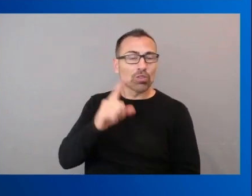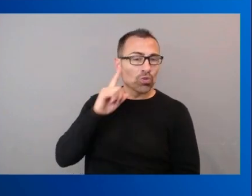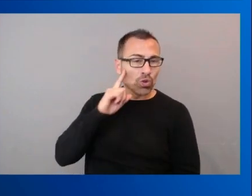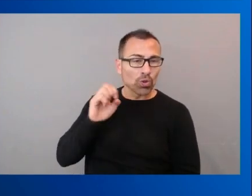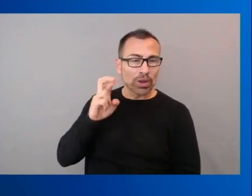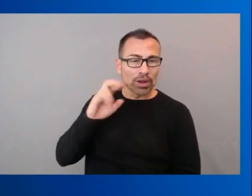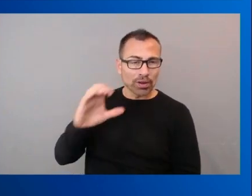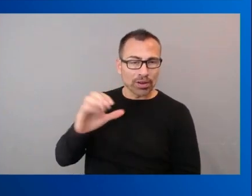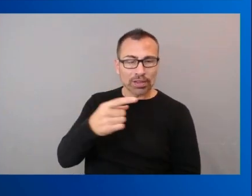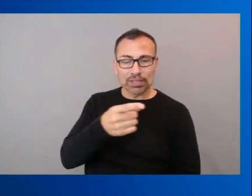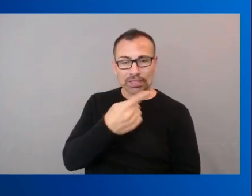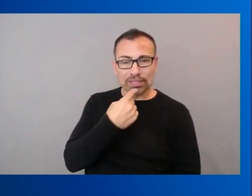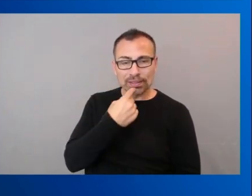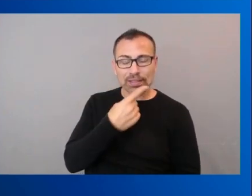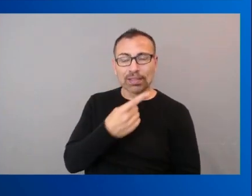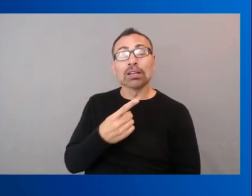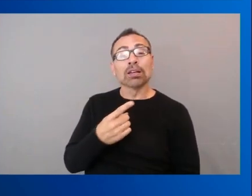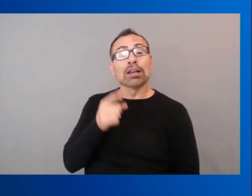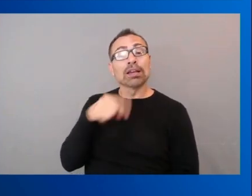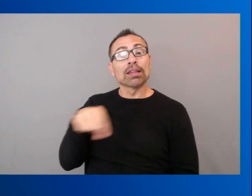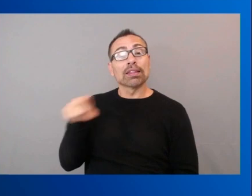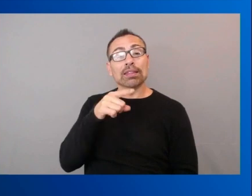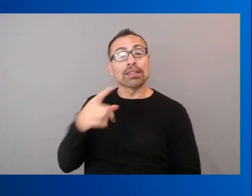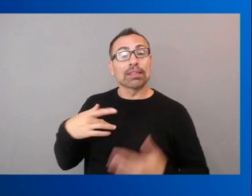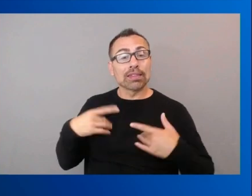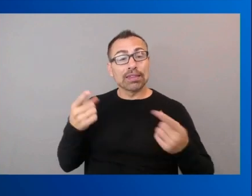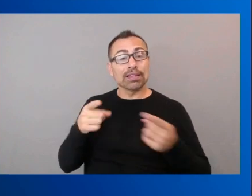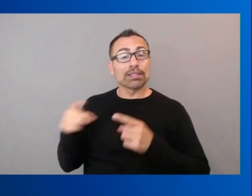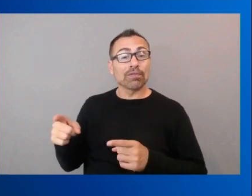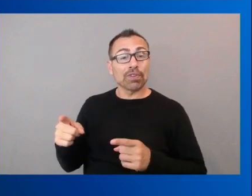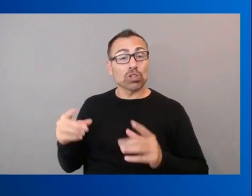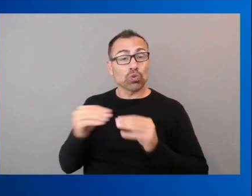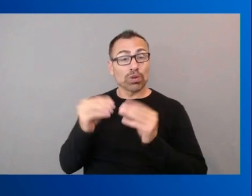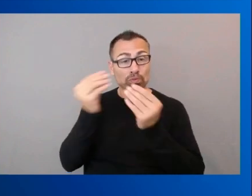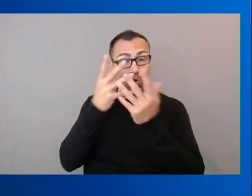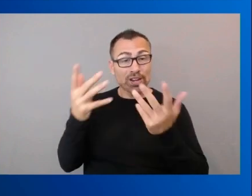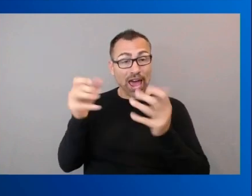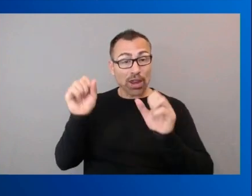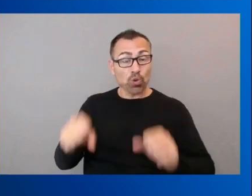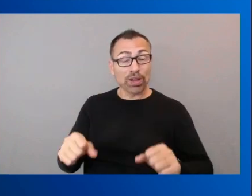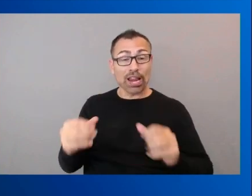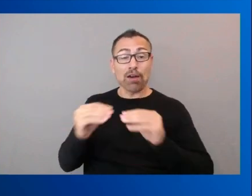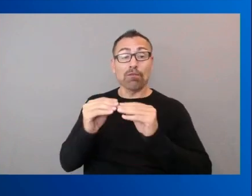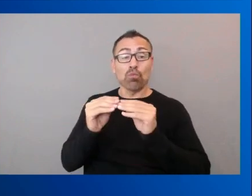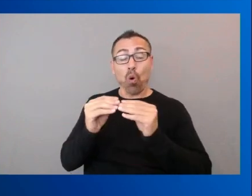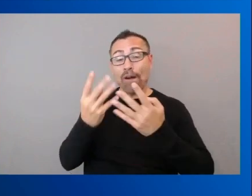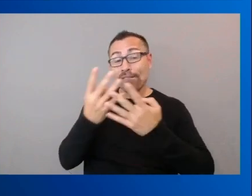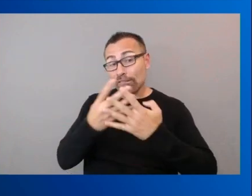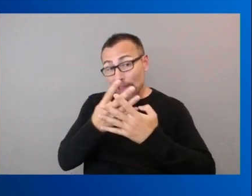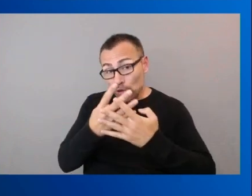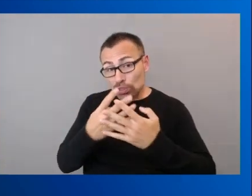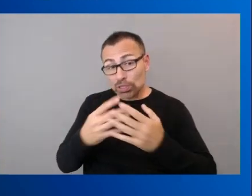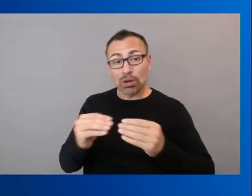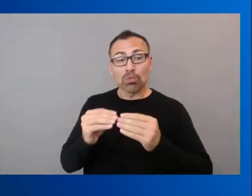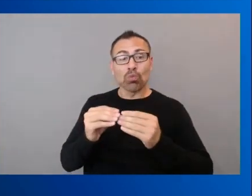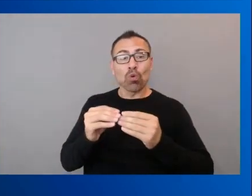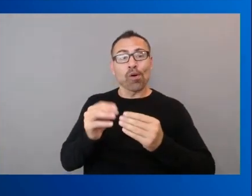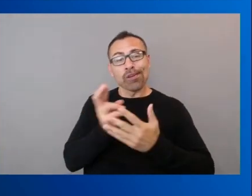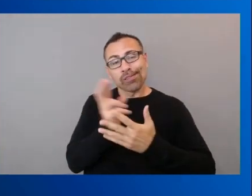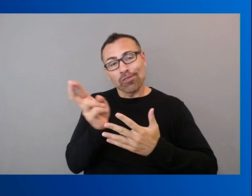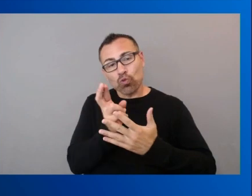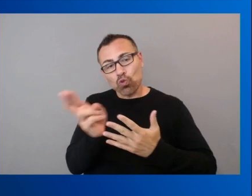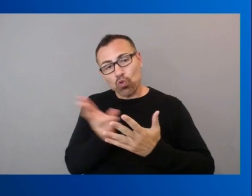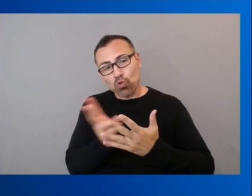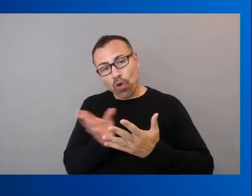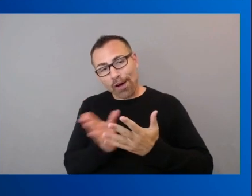these events with more data is we can have more kind of filtering and routing or routing options. I have to say that. Now you're